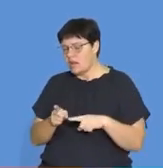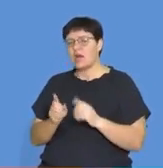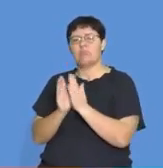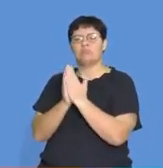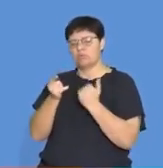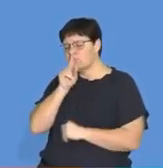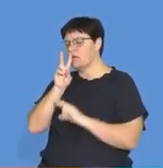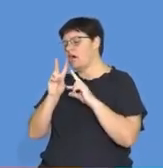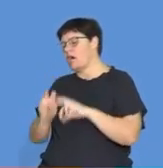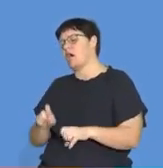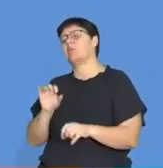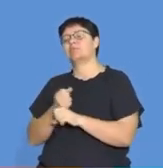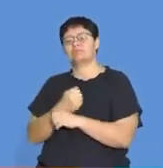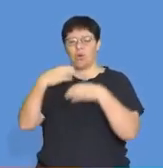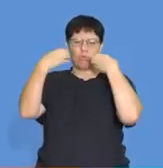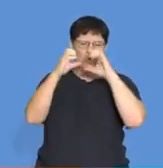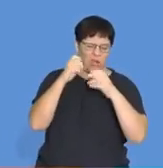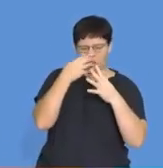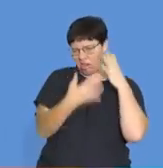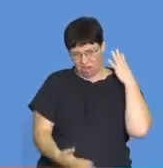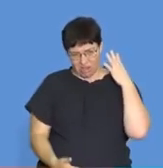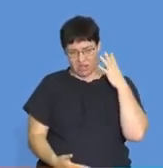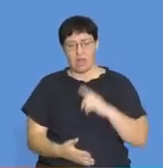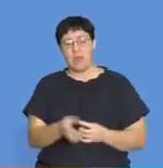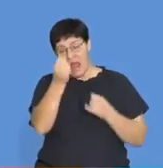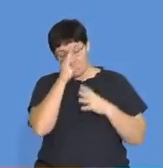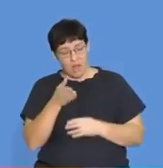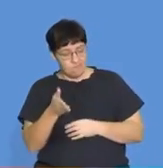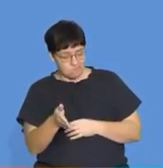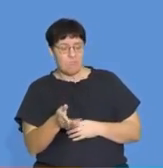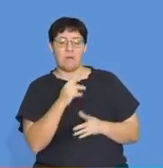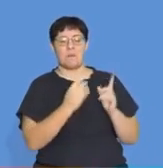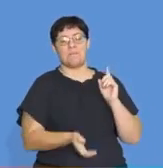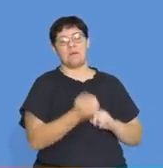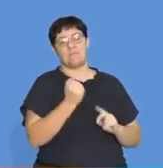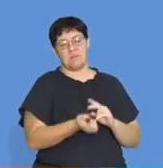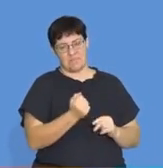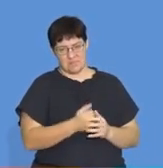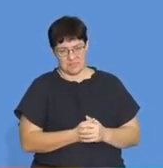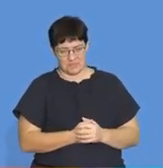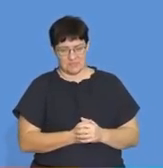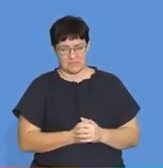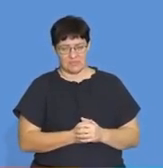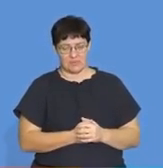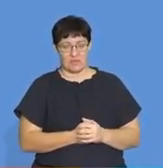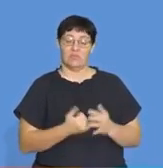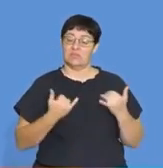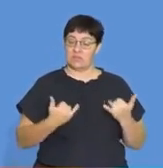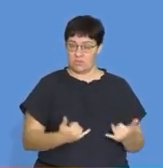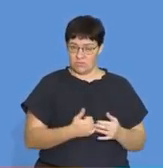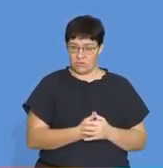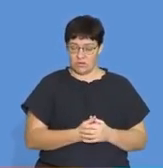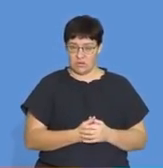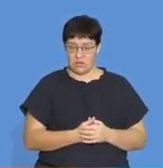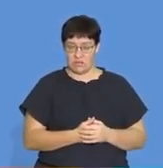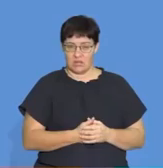your textbooks, Google, everything that has information that you can find under mathematics. But for now, I want